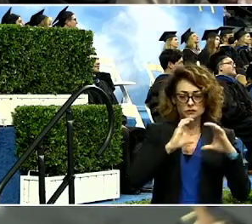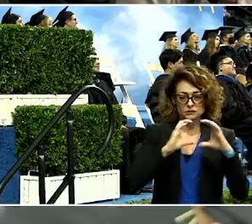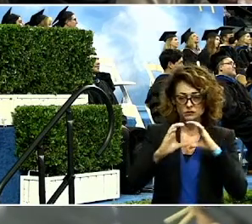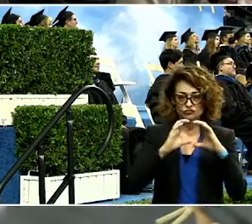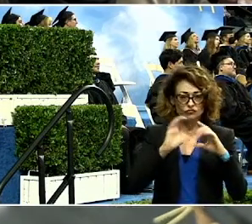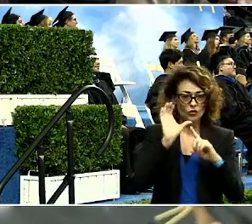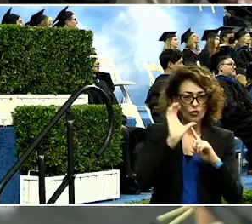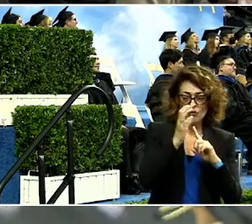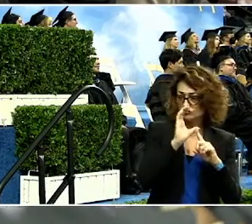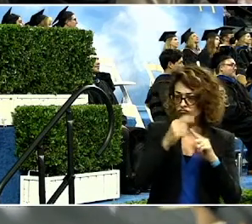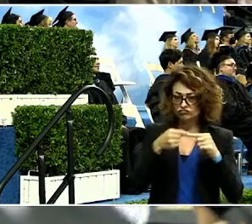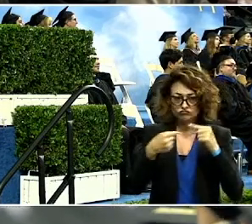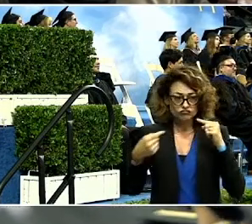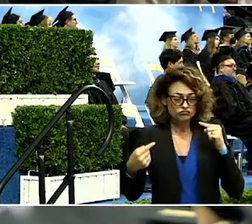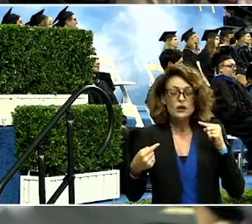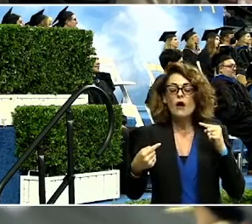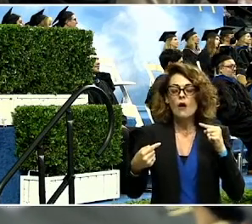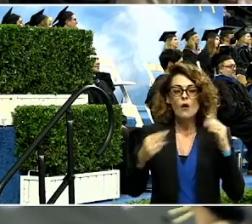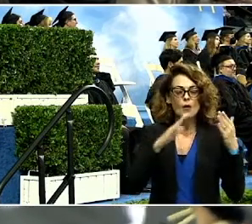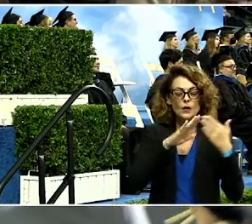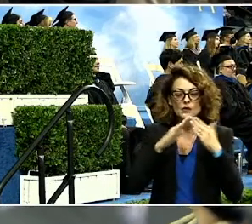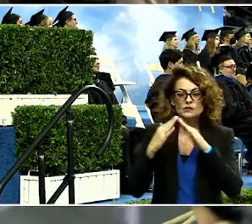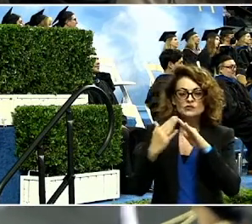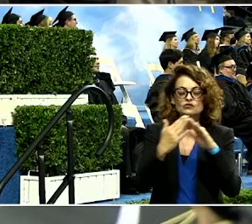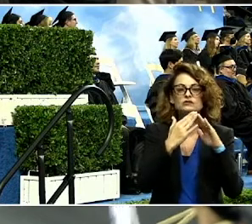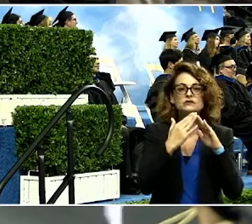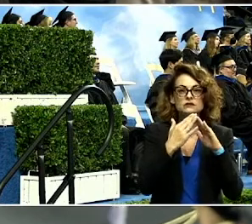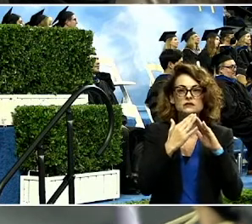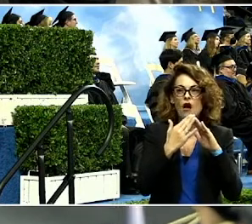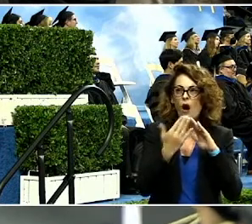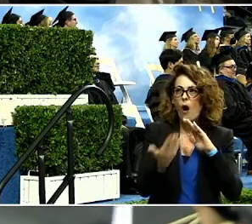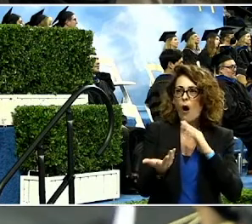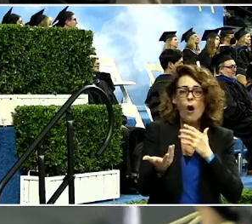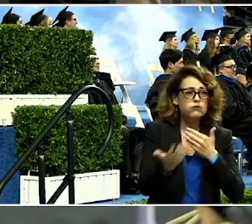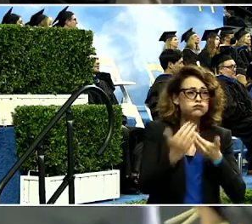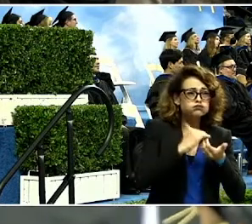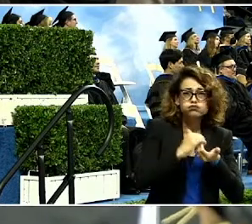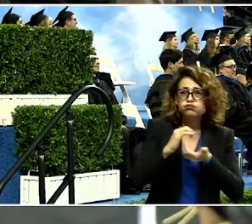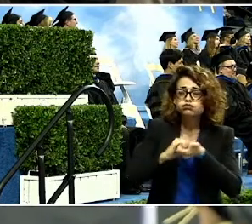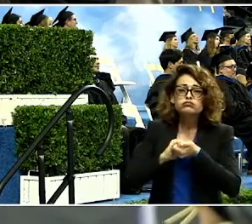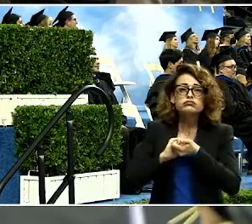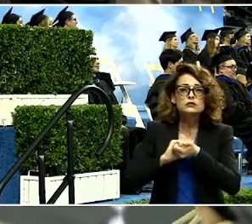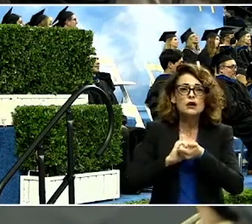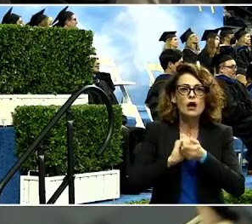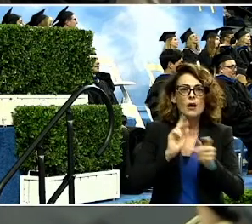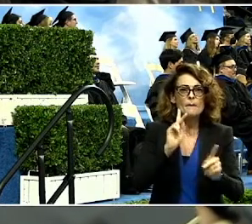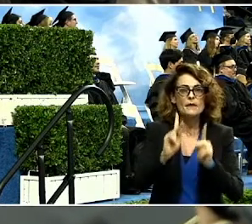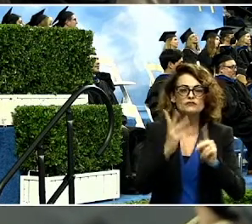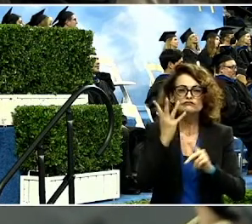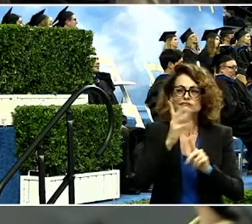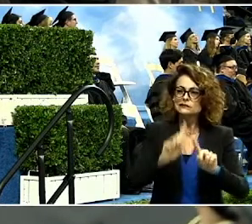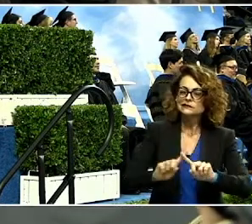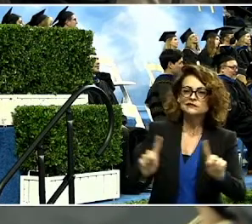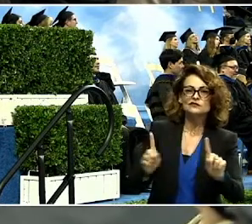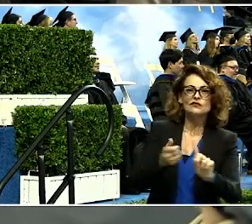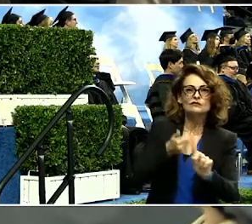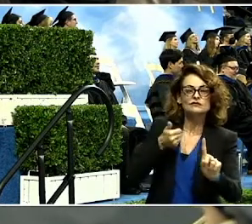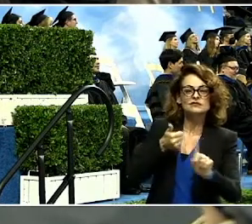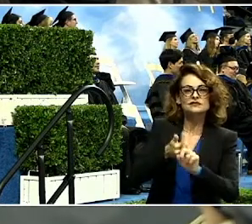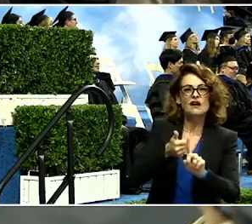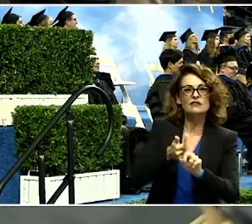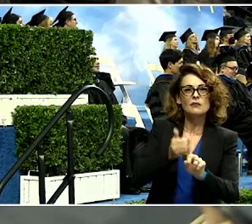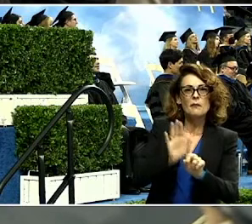and communities, forging enduring partnerships with people different from yourselves, whether from